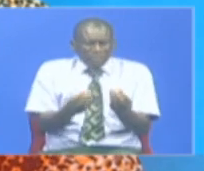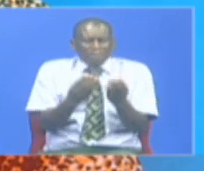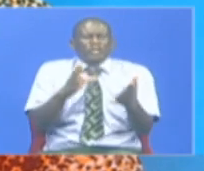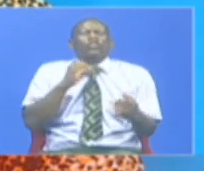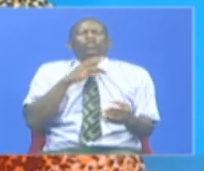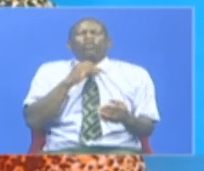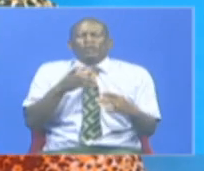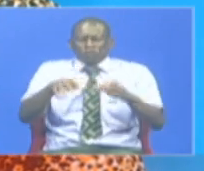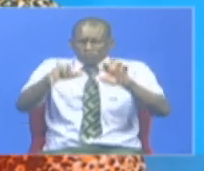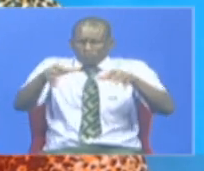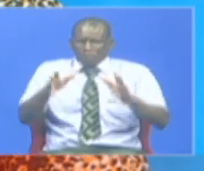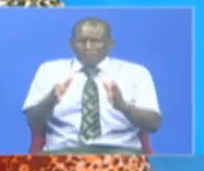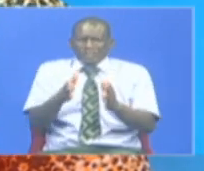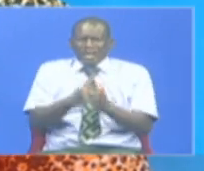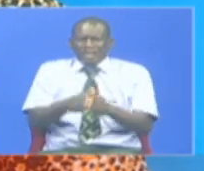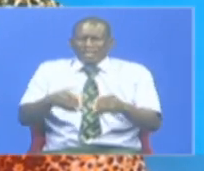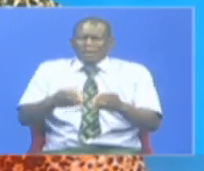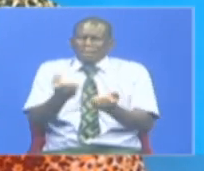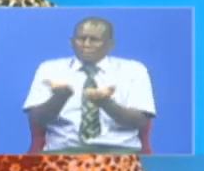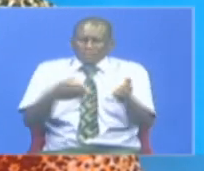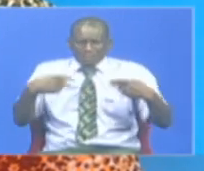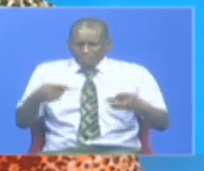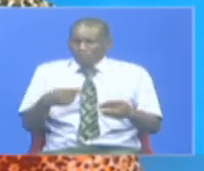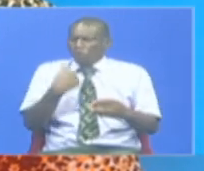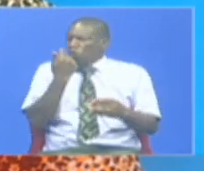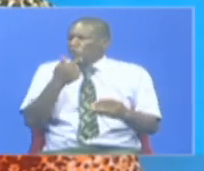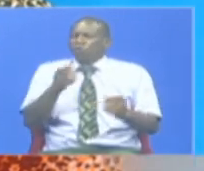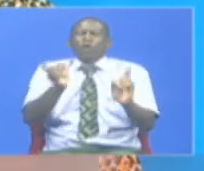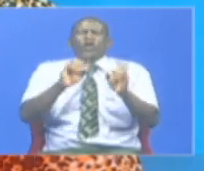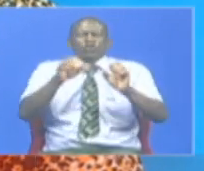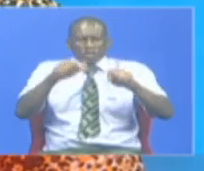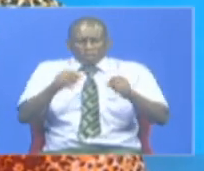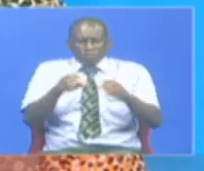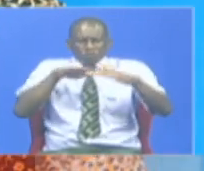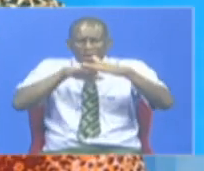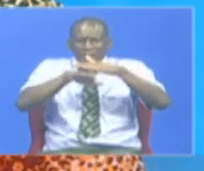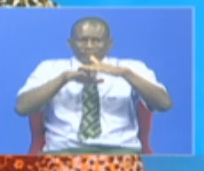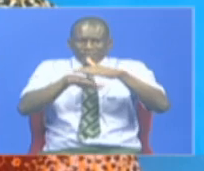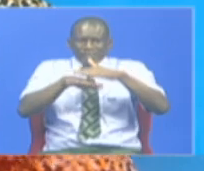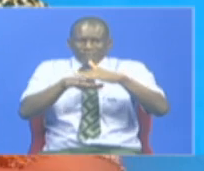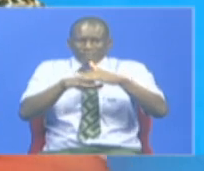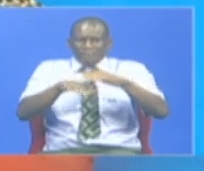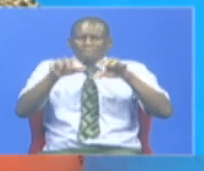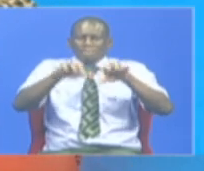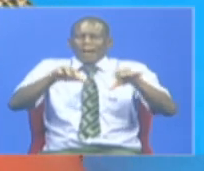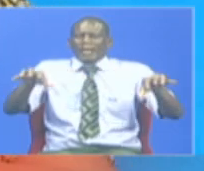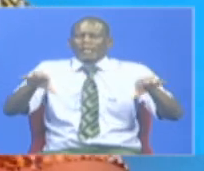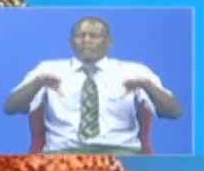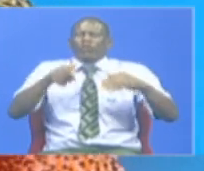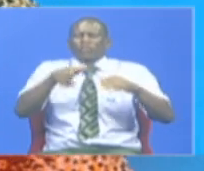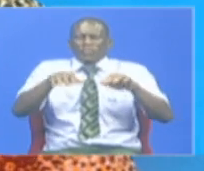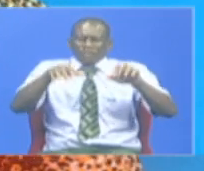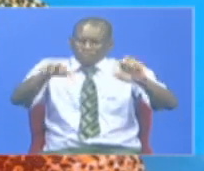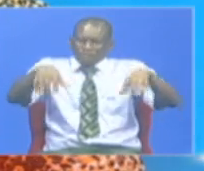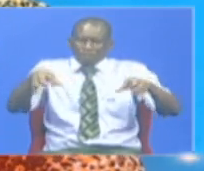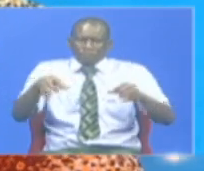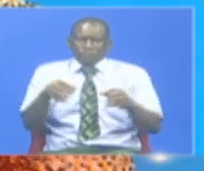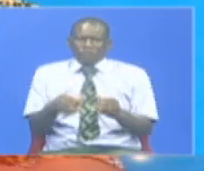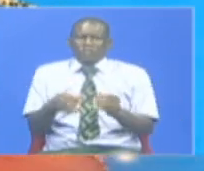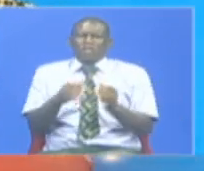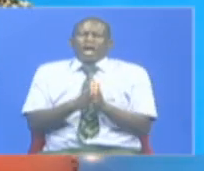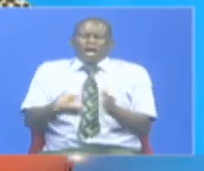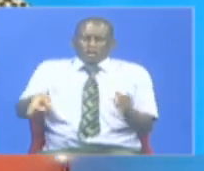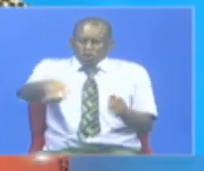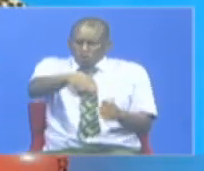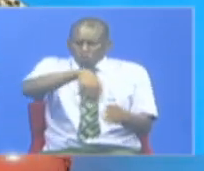complaints from farmers and vendors who have not been able to easily access markets or their farms, and we are working